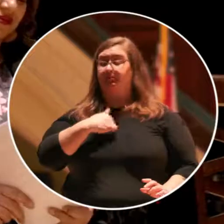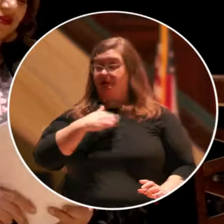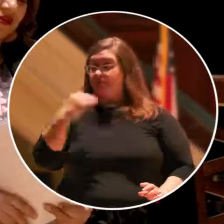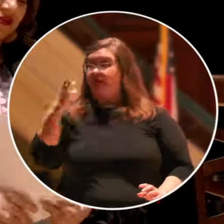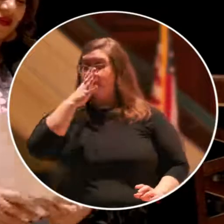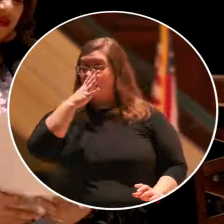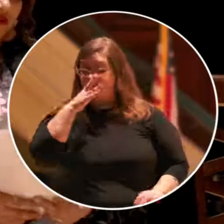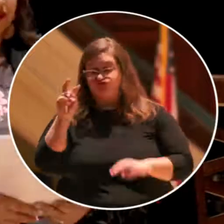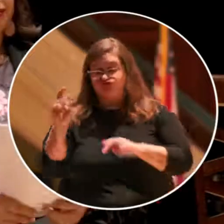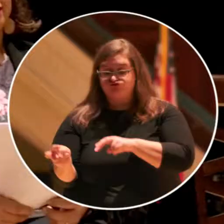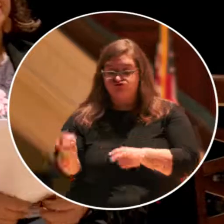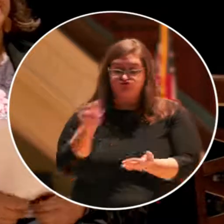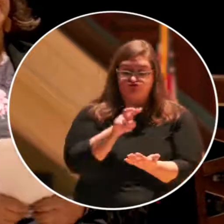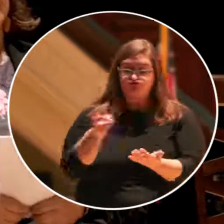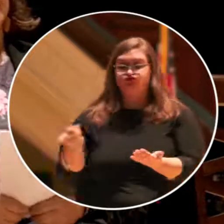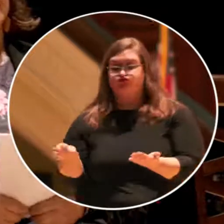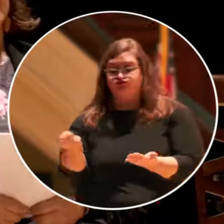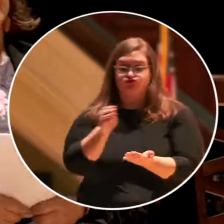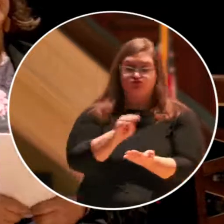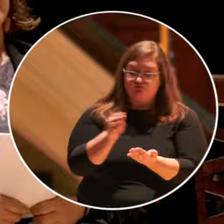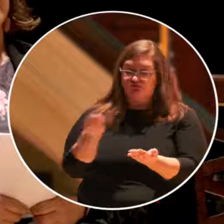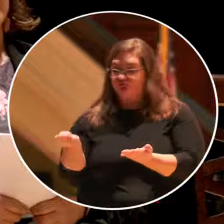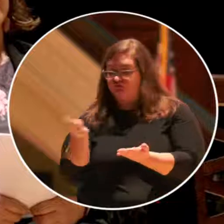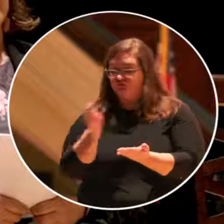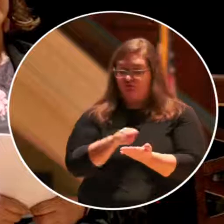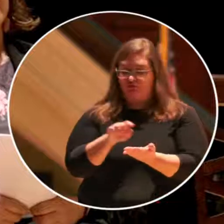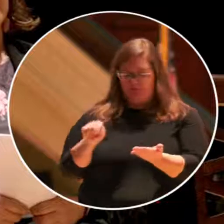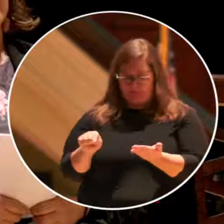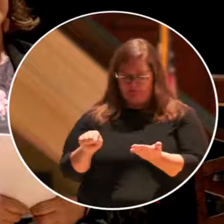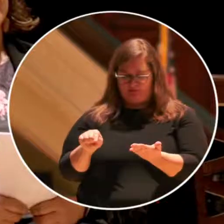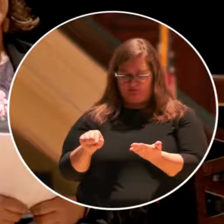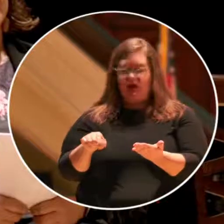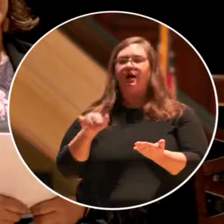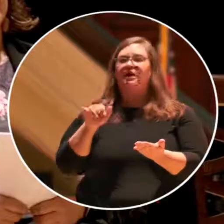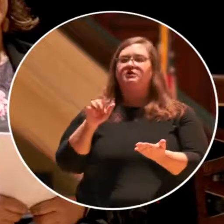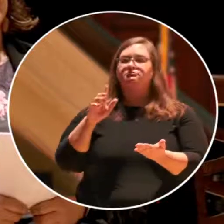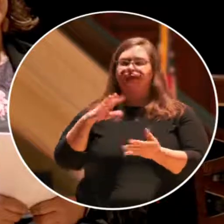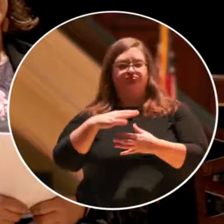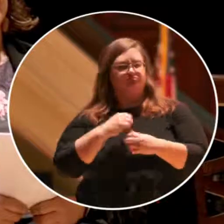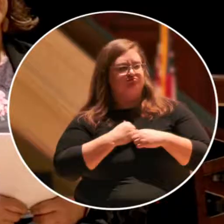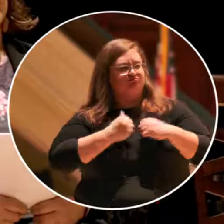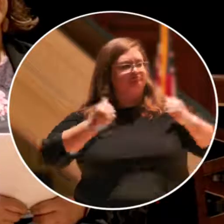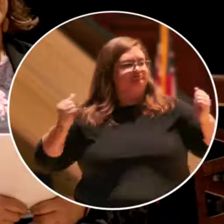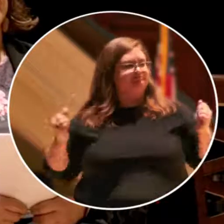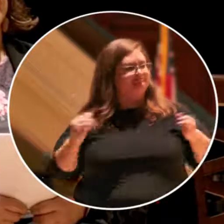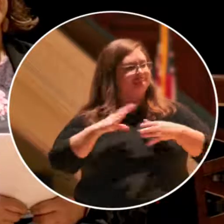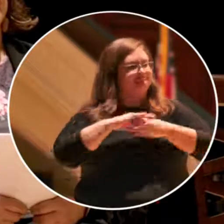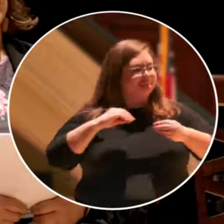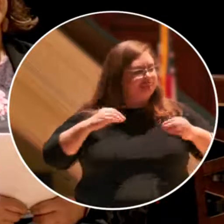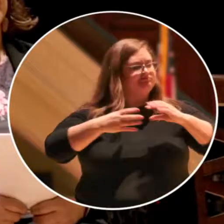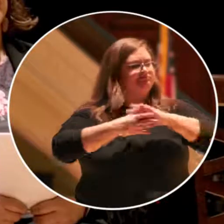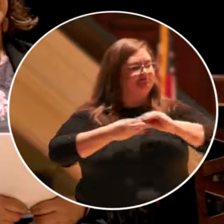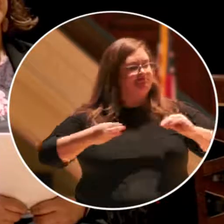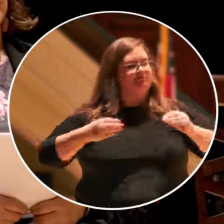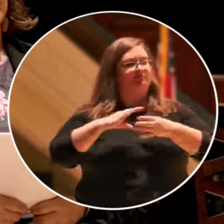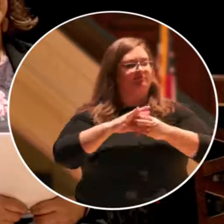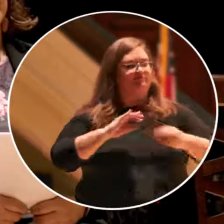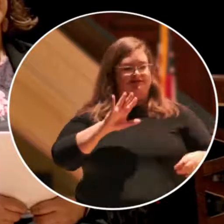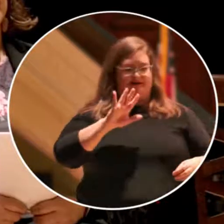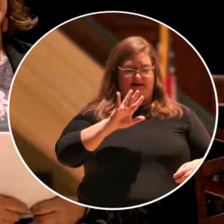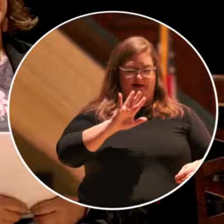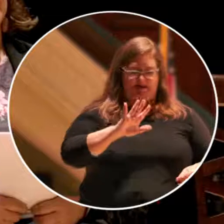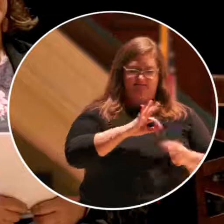the pages, she opened up for the first time about her family, about her life of insecurity